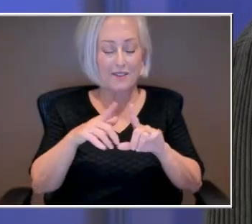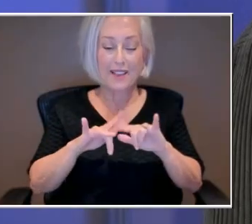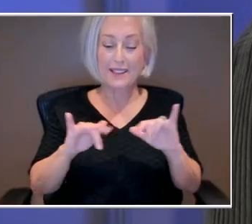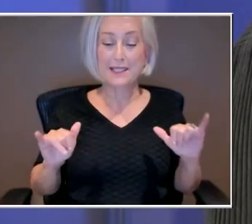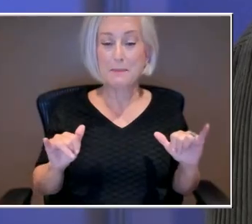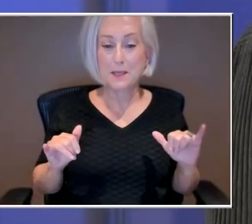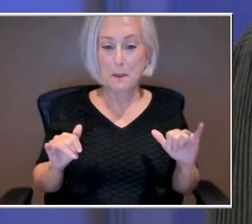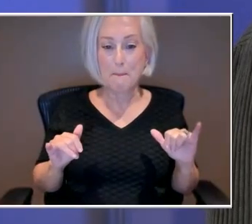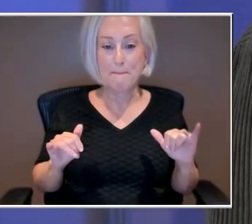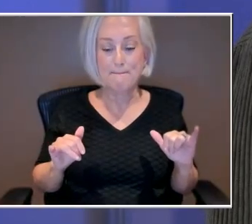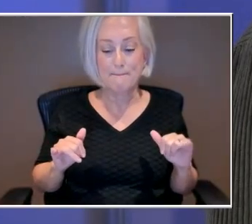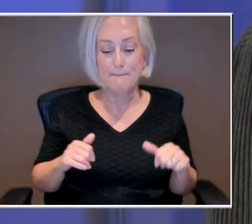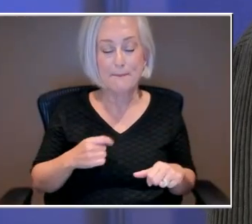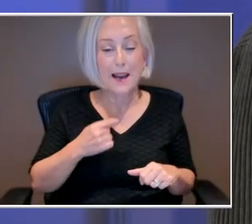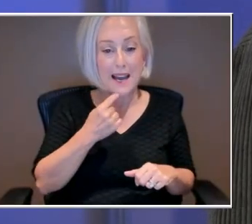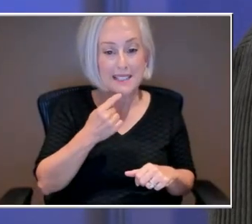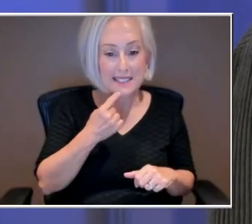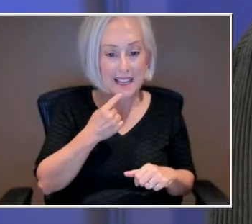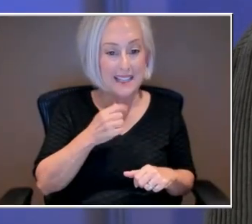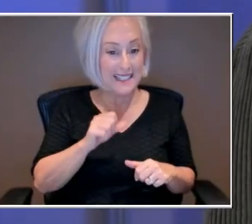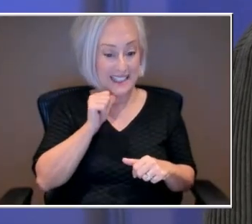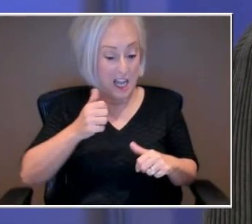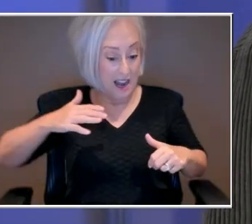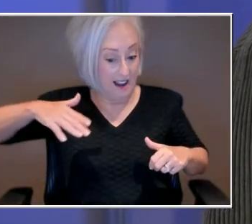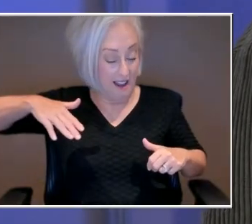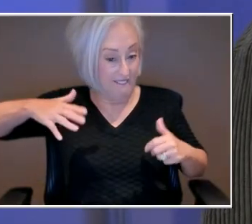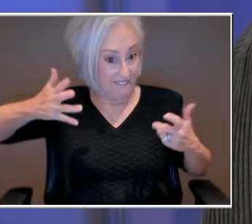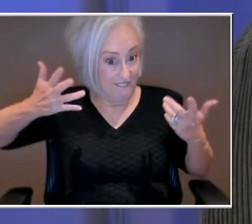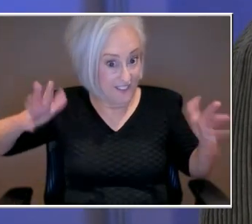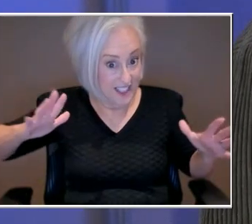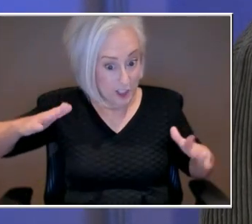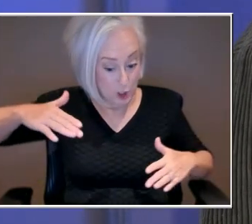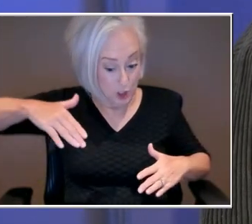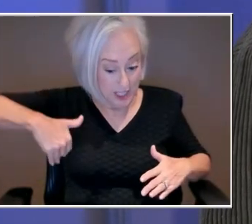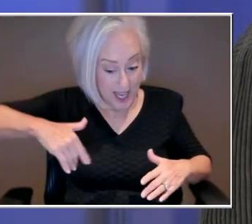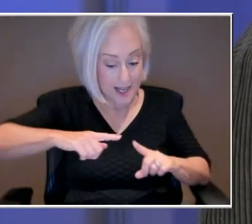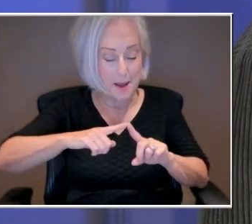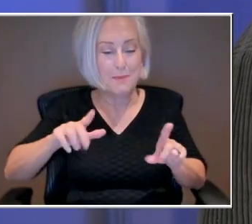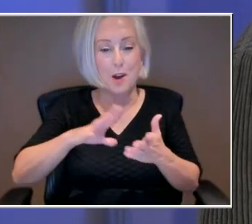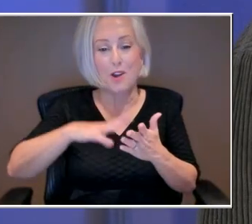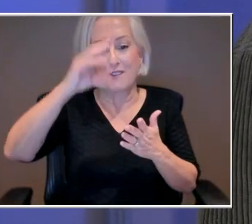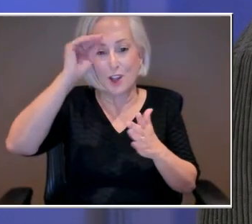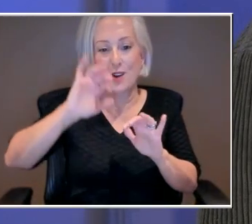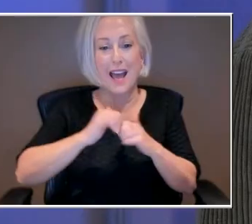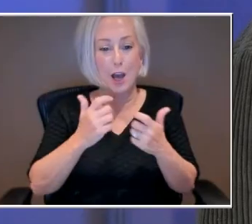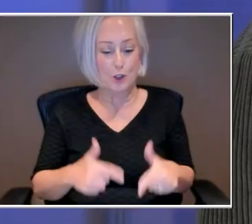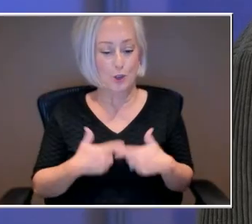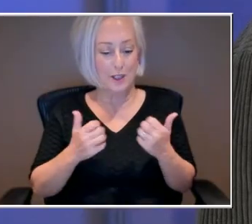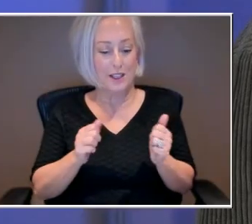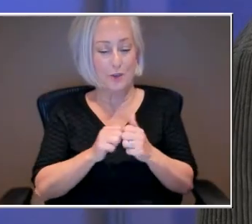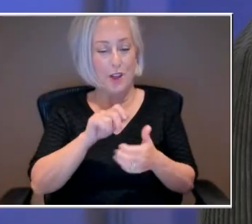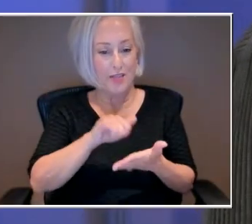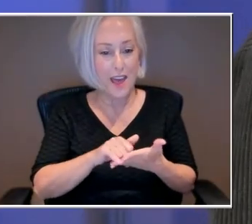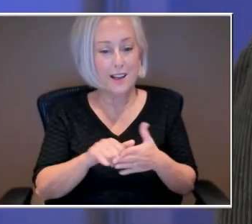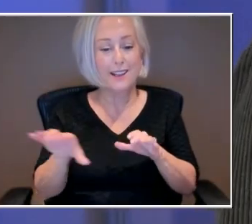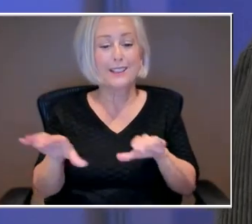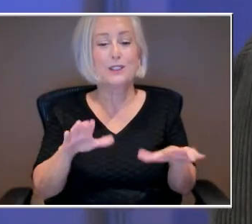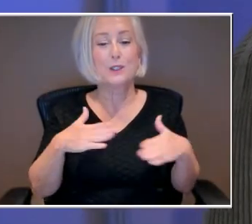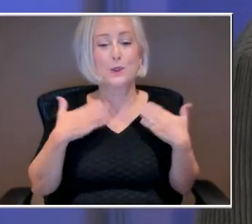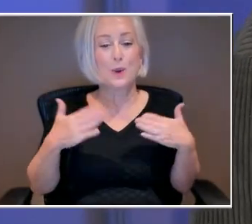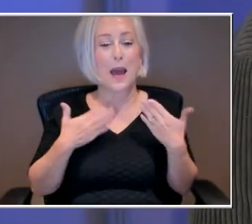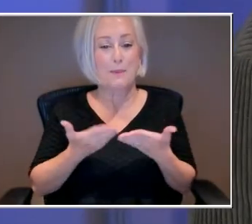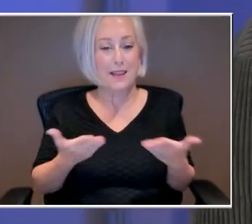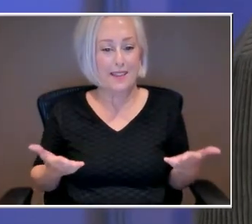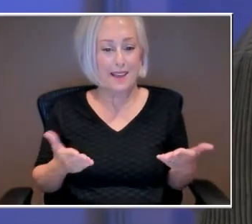When I say we're not done with it, but we learn how to live with it and do happy things and get to live in. That's why, we didn't delay the